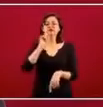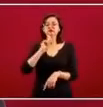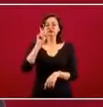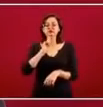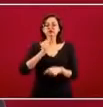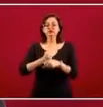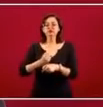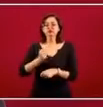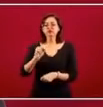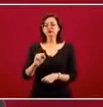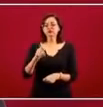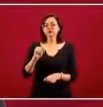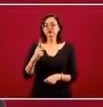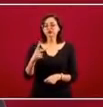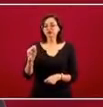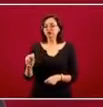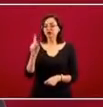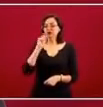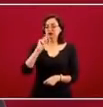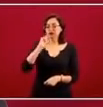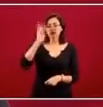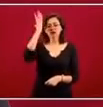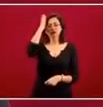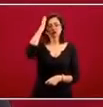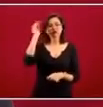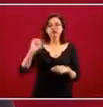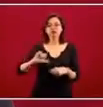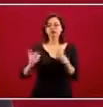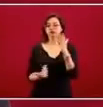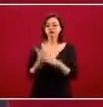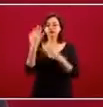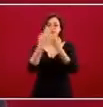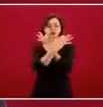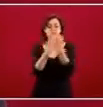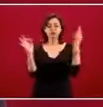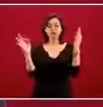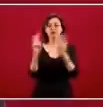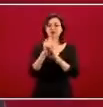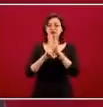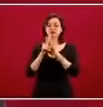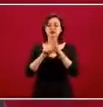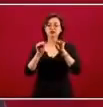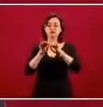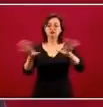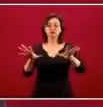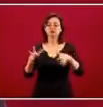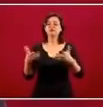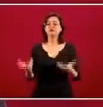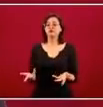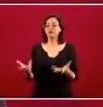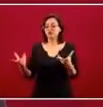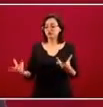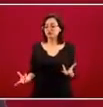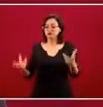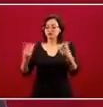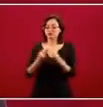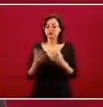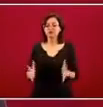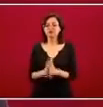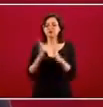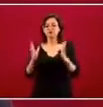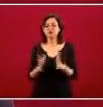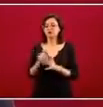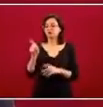the businesses to just end the working relationship with them and stop paying them because of this